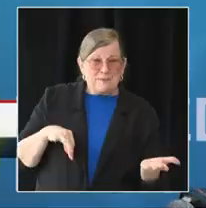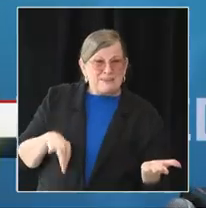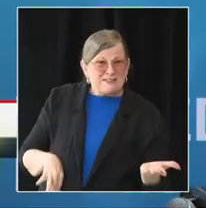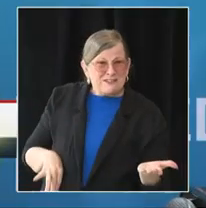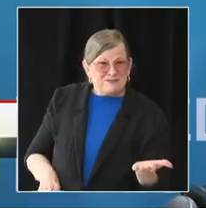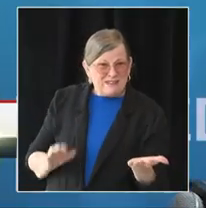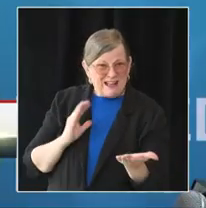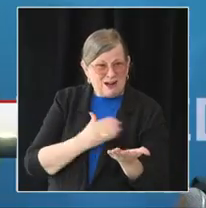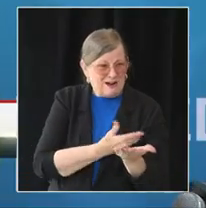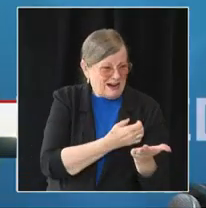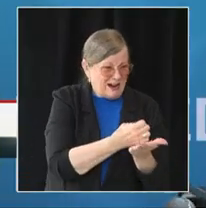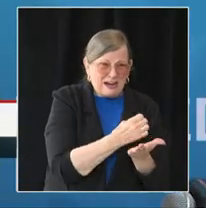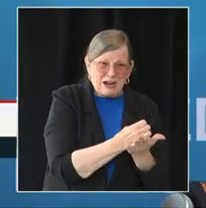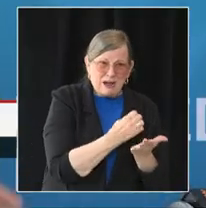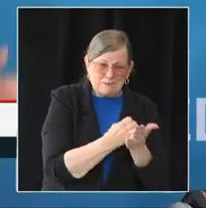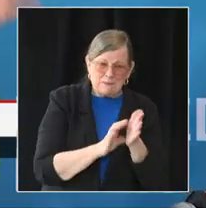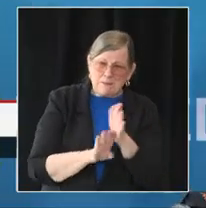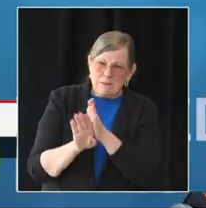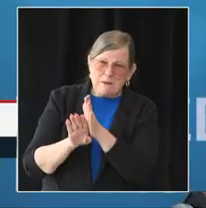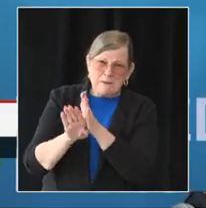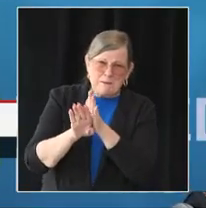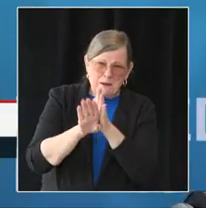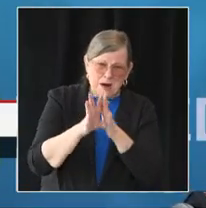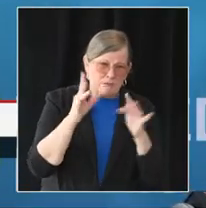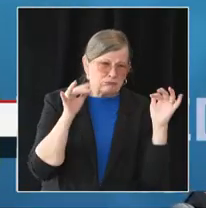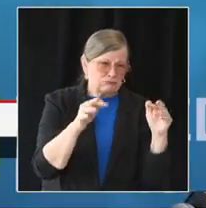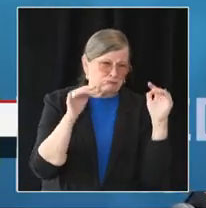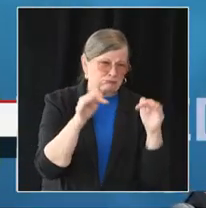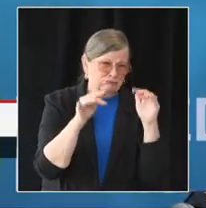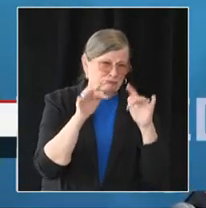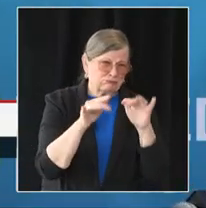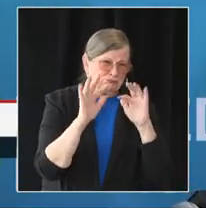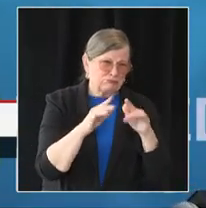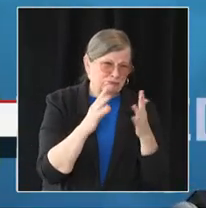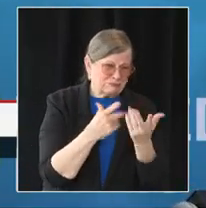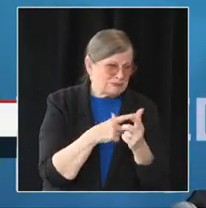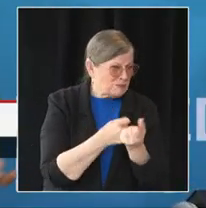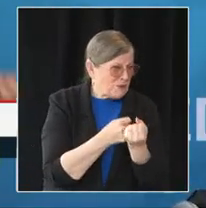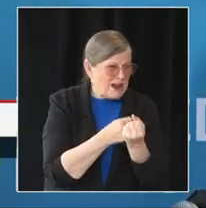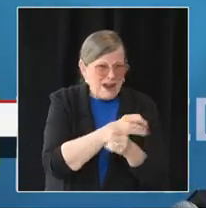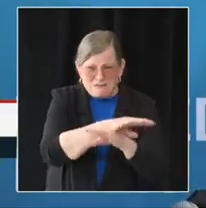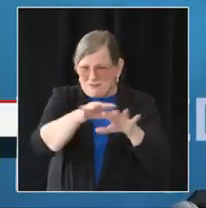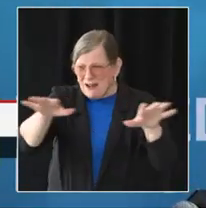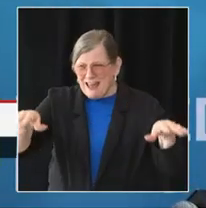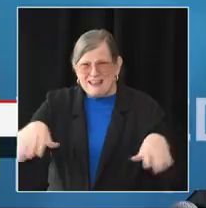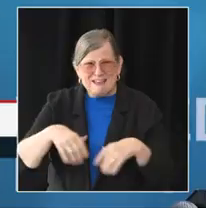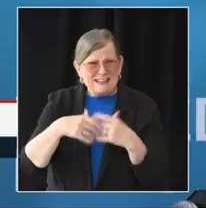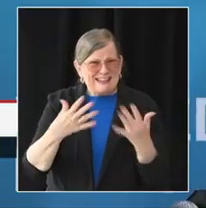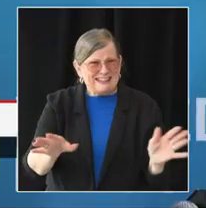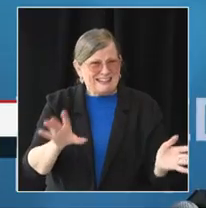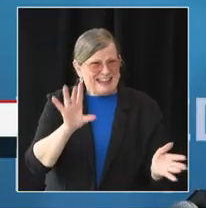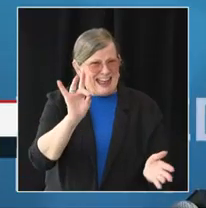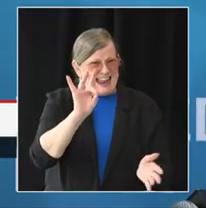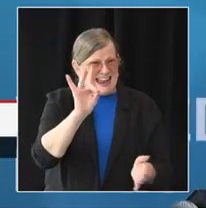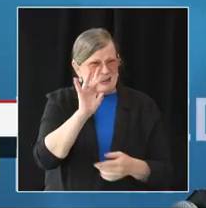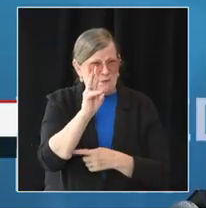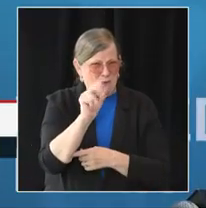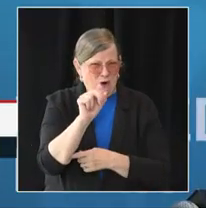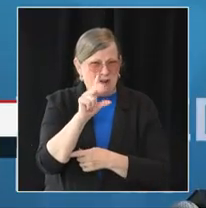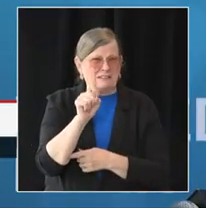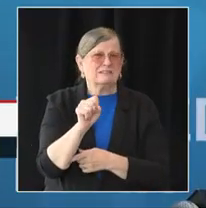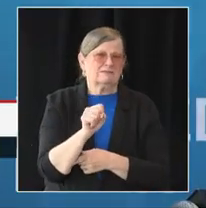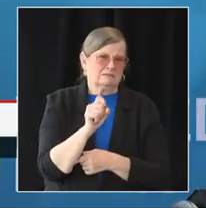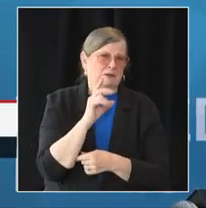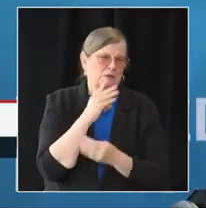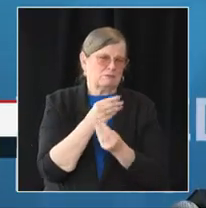economic development projects support all 8 wards of the district. And so when we're able to turn unproductive